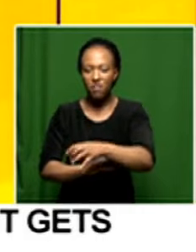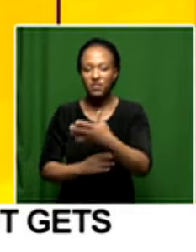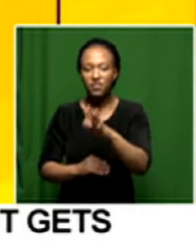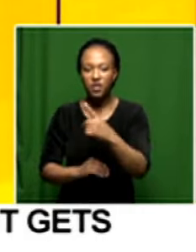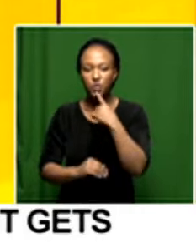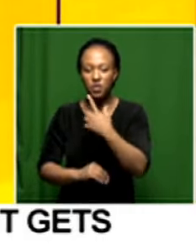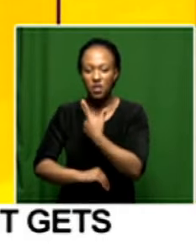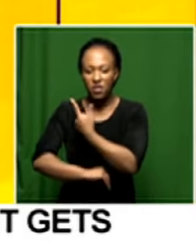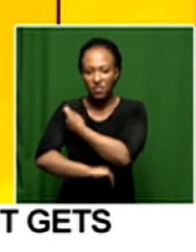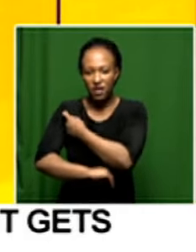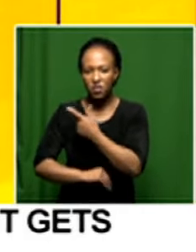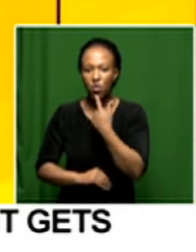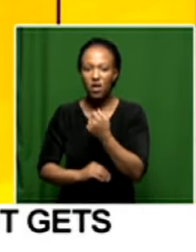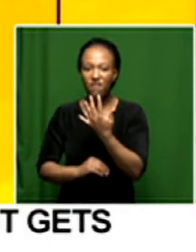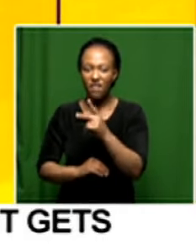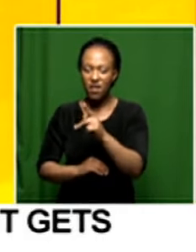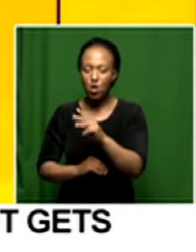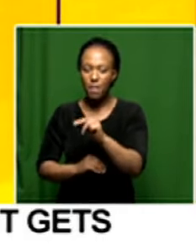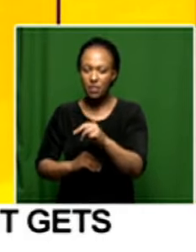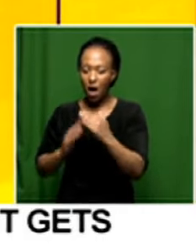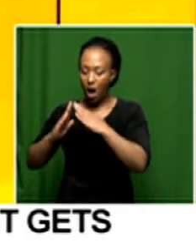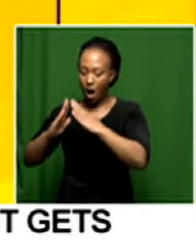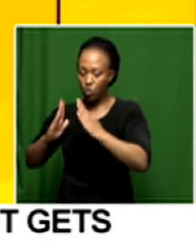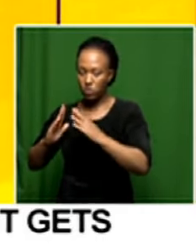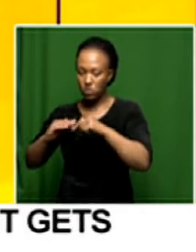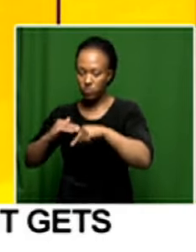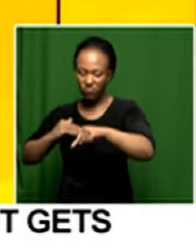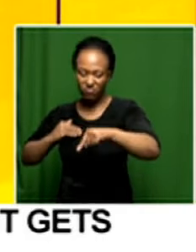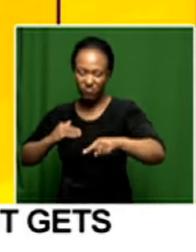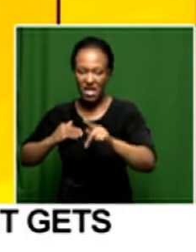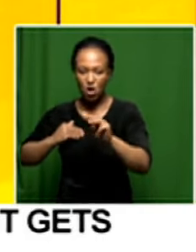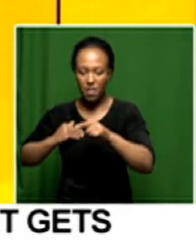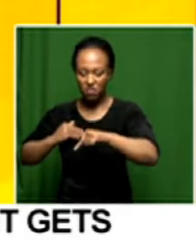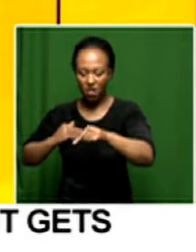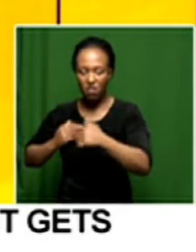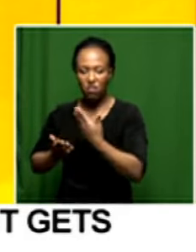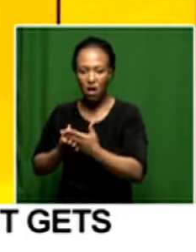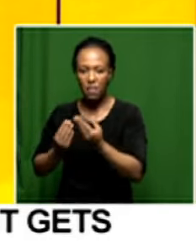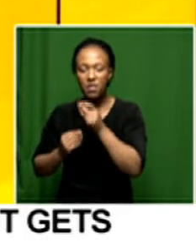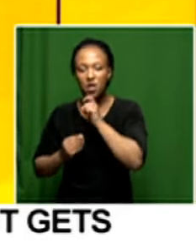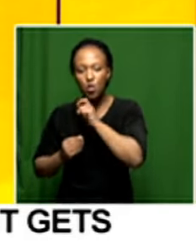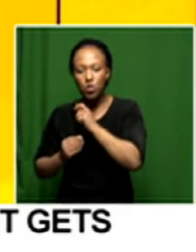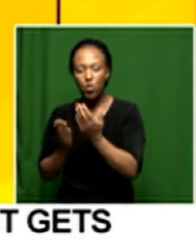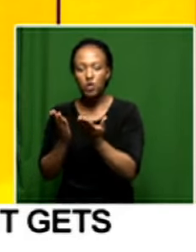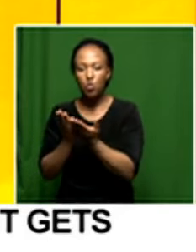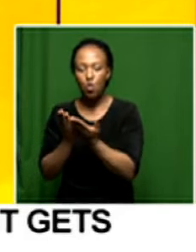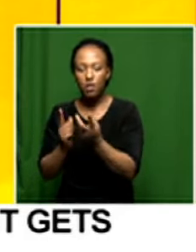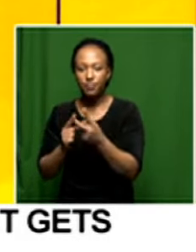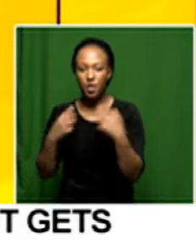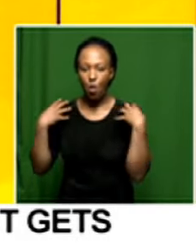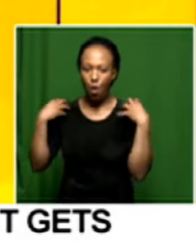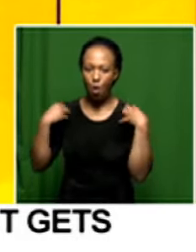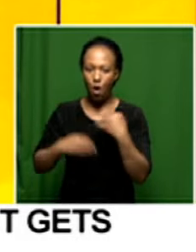will have vaccine sites within a 5-kilometre radius in far-flung rural areas, making use of schools, community halls and